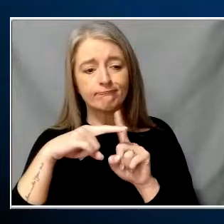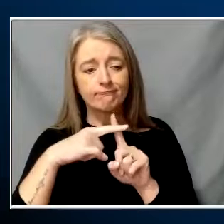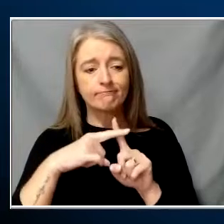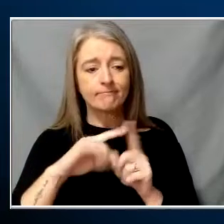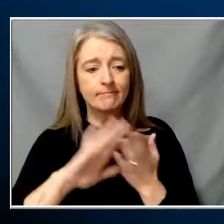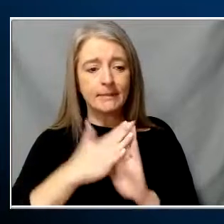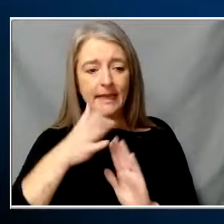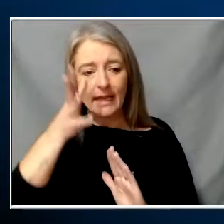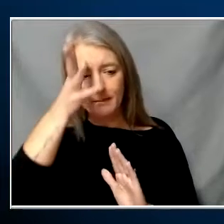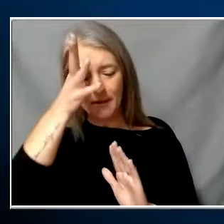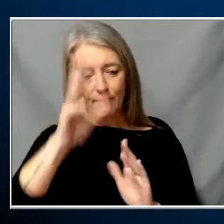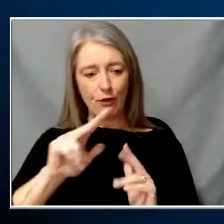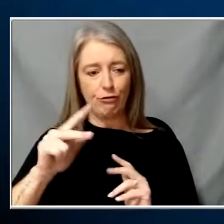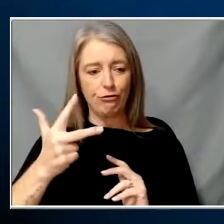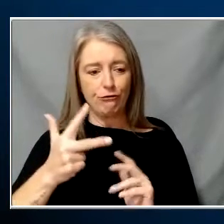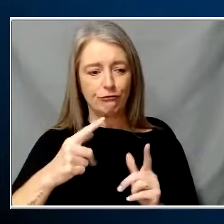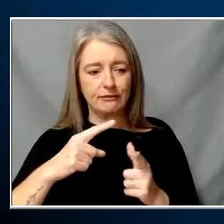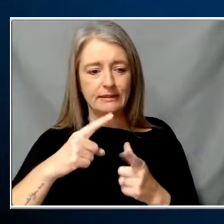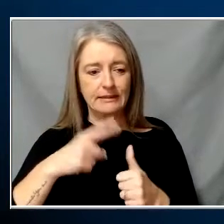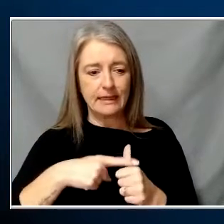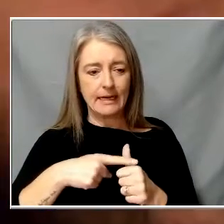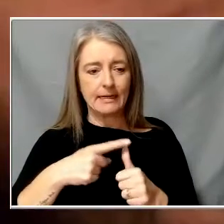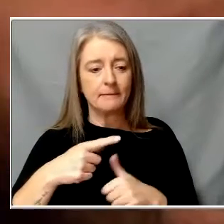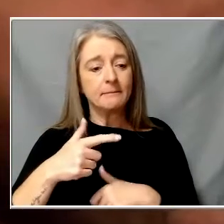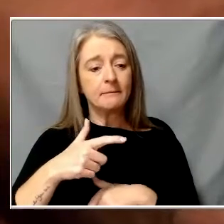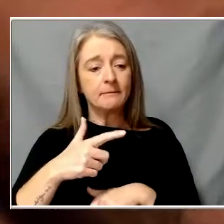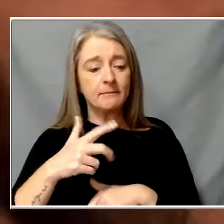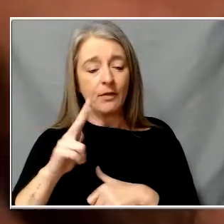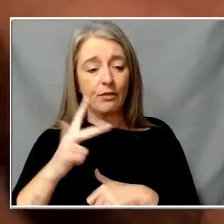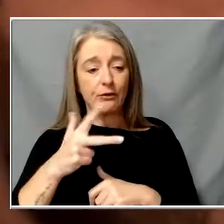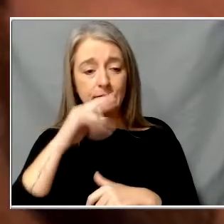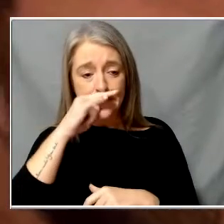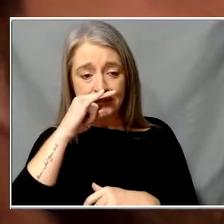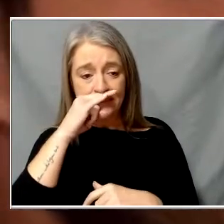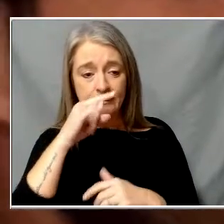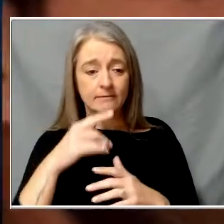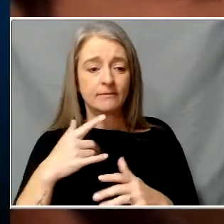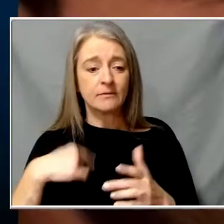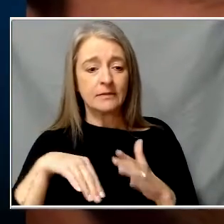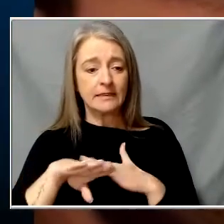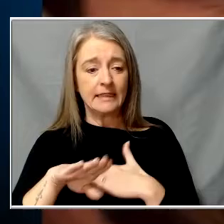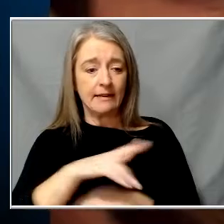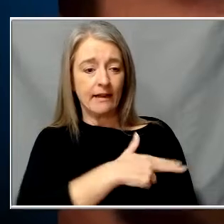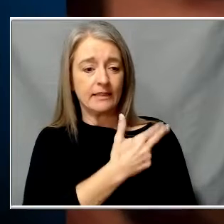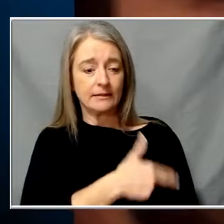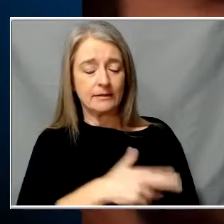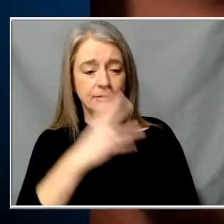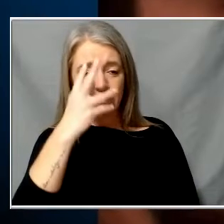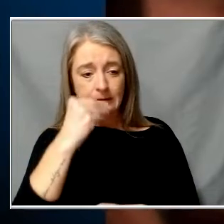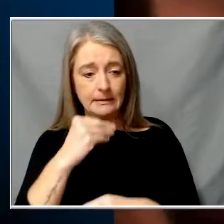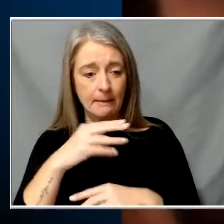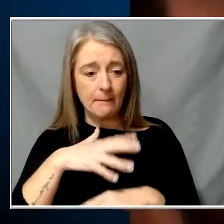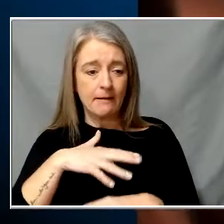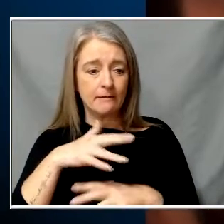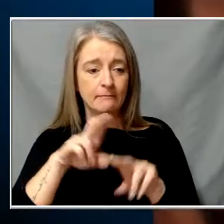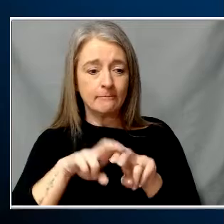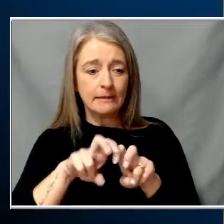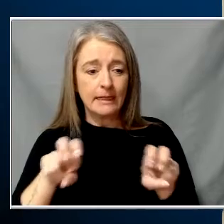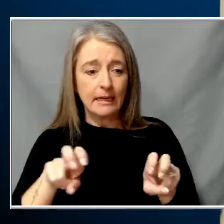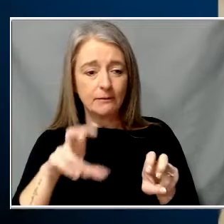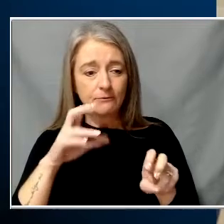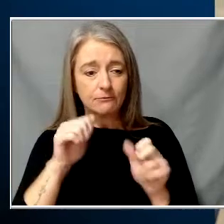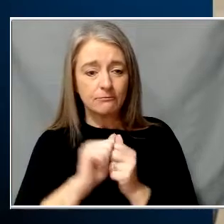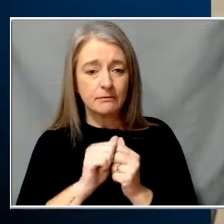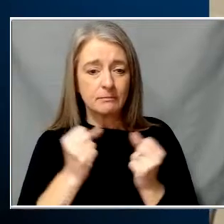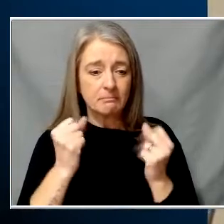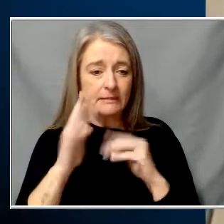the 3rd time shortly before his diagnosis. When I'm up in the hospital, she slept on the couch, with my wife for many